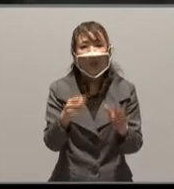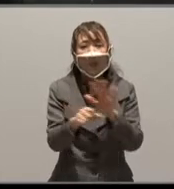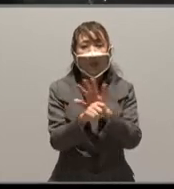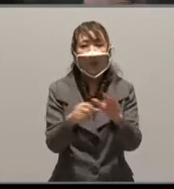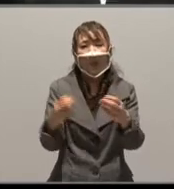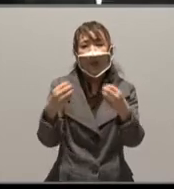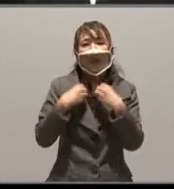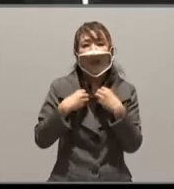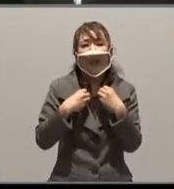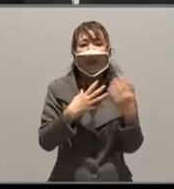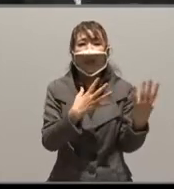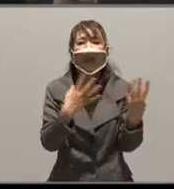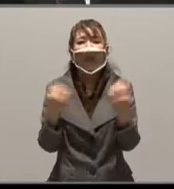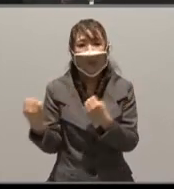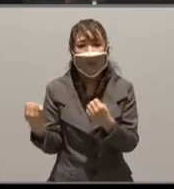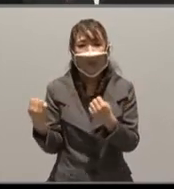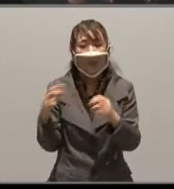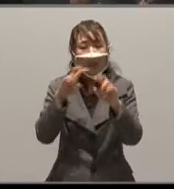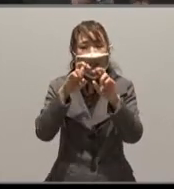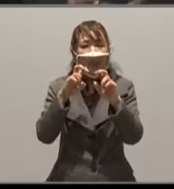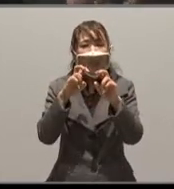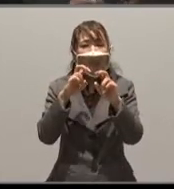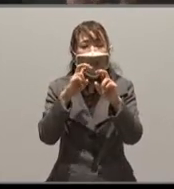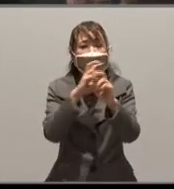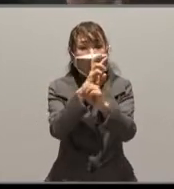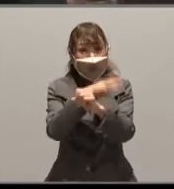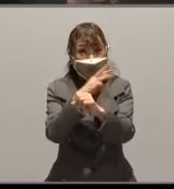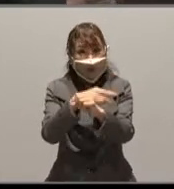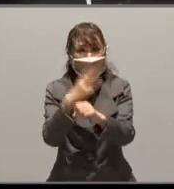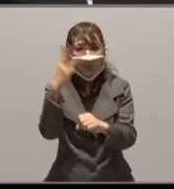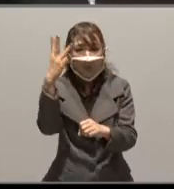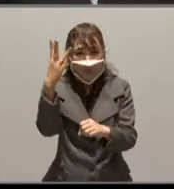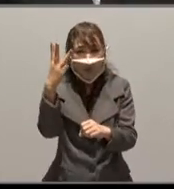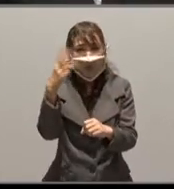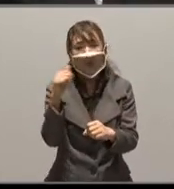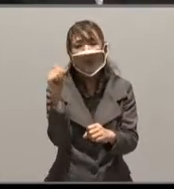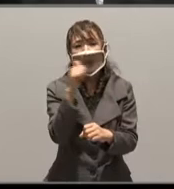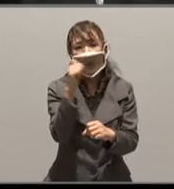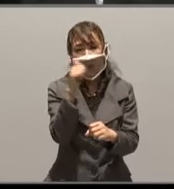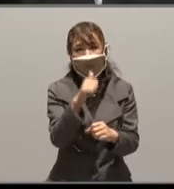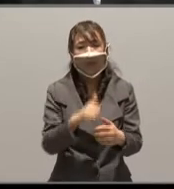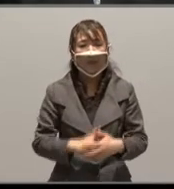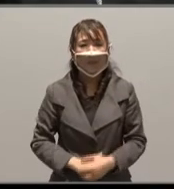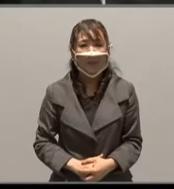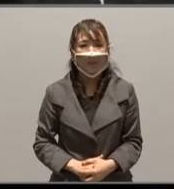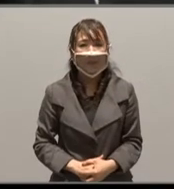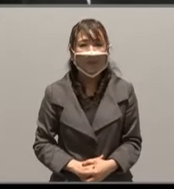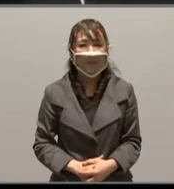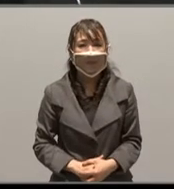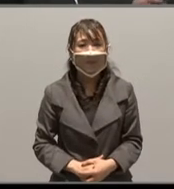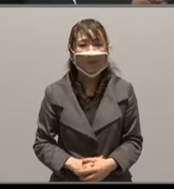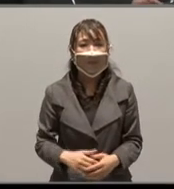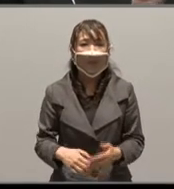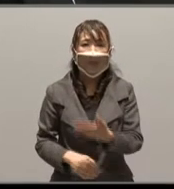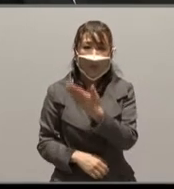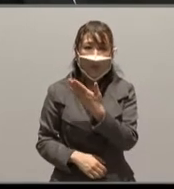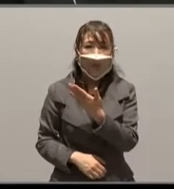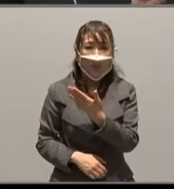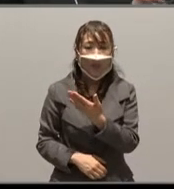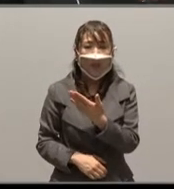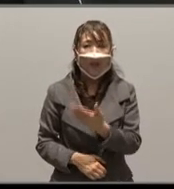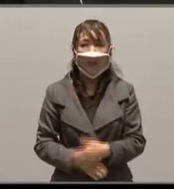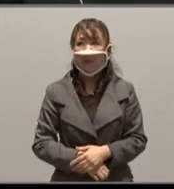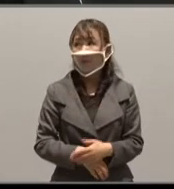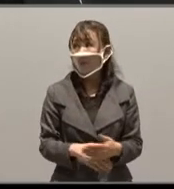the people with underlying medical conditions are more susceptible to COVID-19 infection. So I would like to talk about the impact of